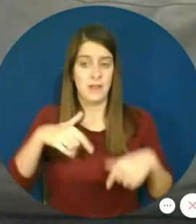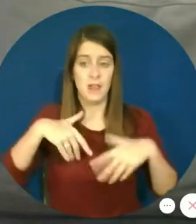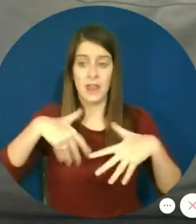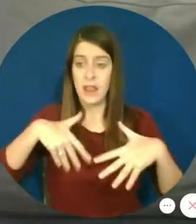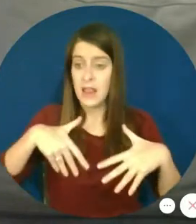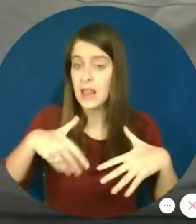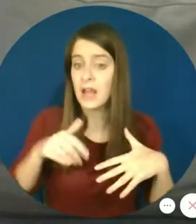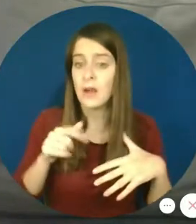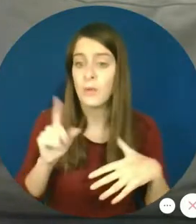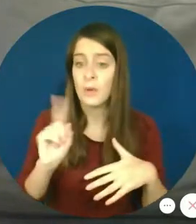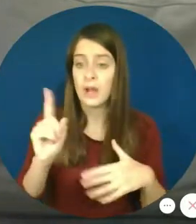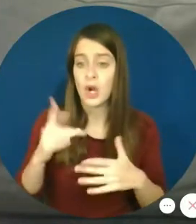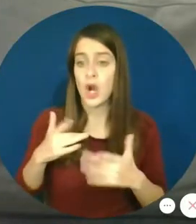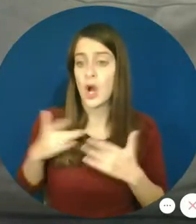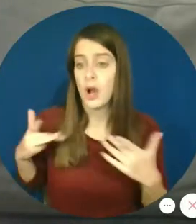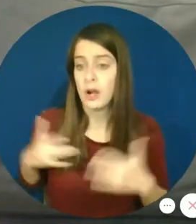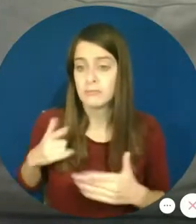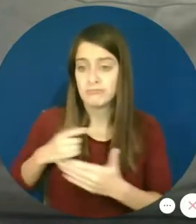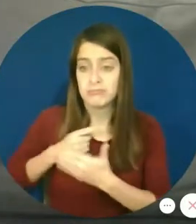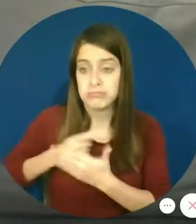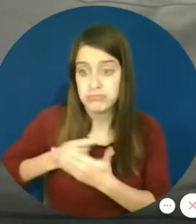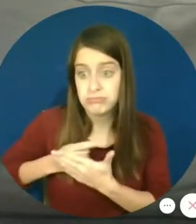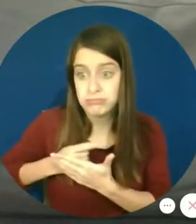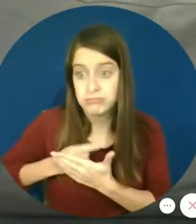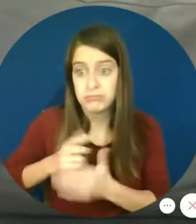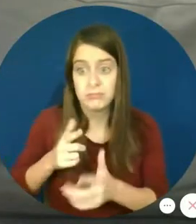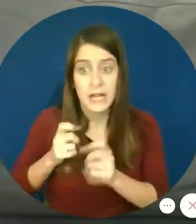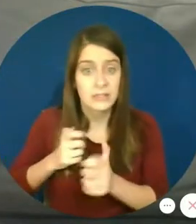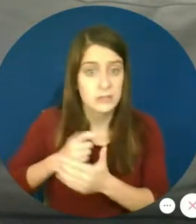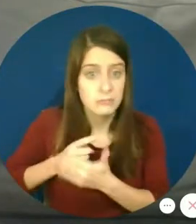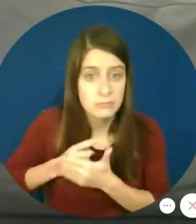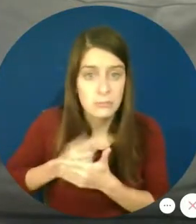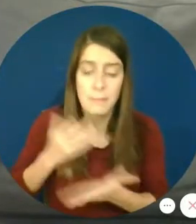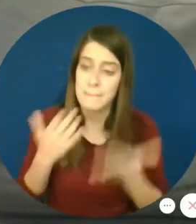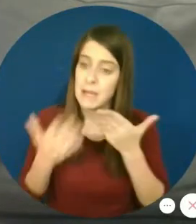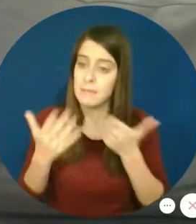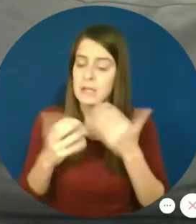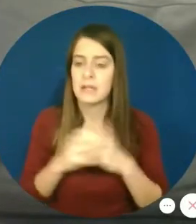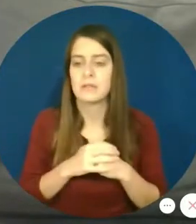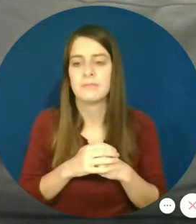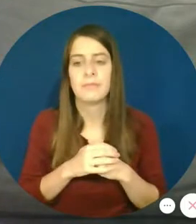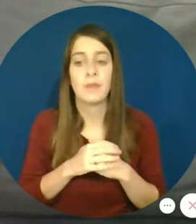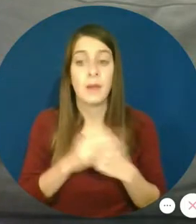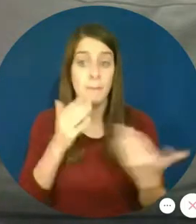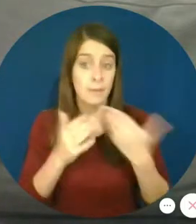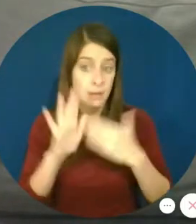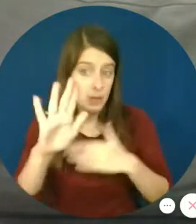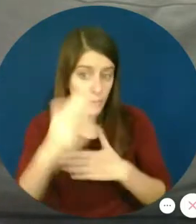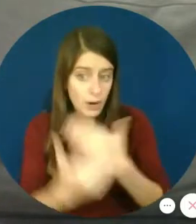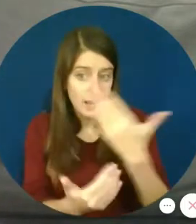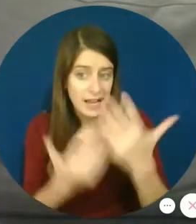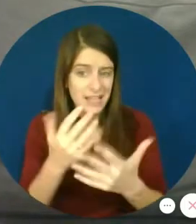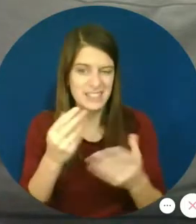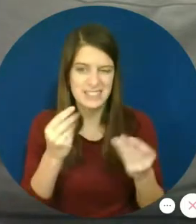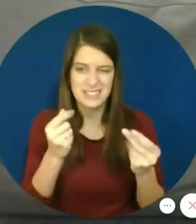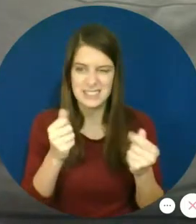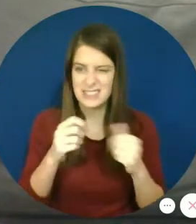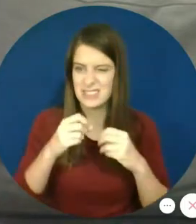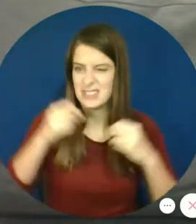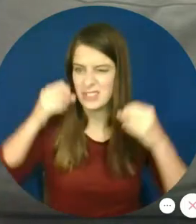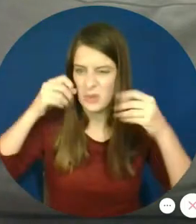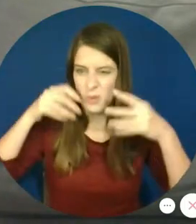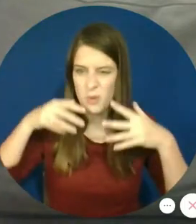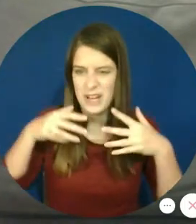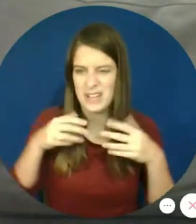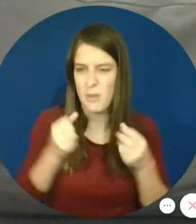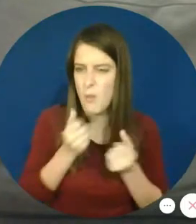our heart rate. We can feel our hearts start to beat faster. We might feel it in our hands, getting sweaty or